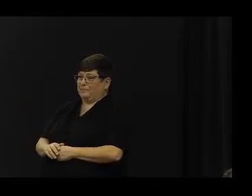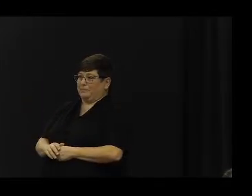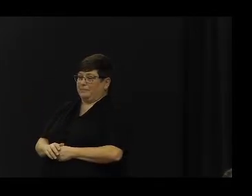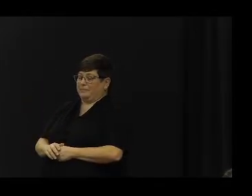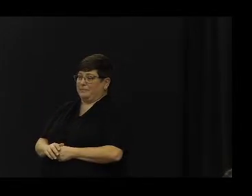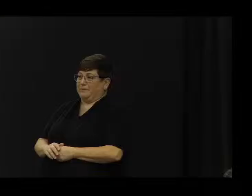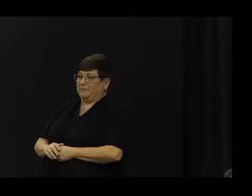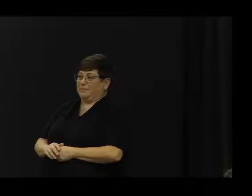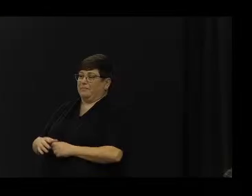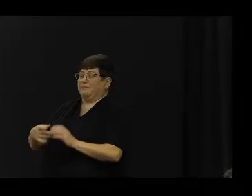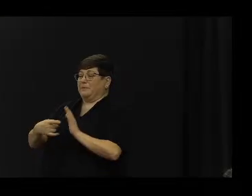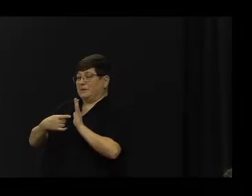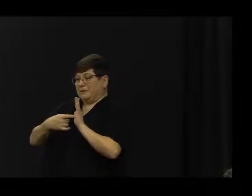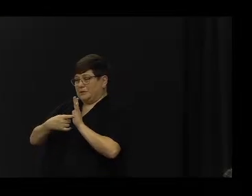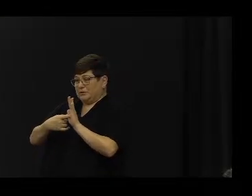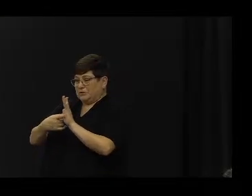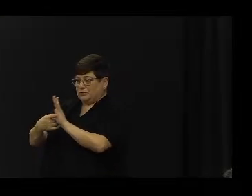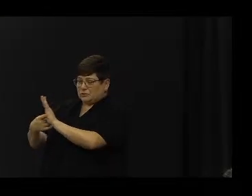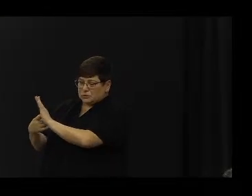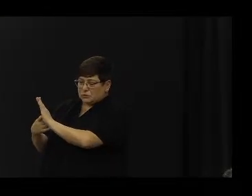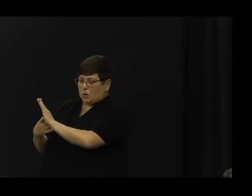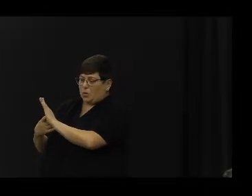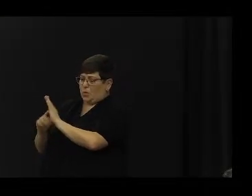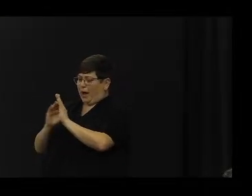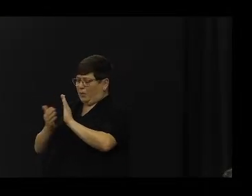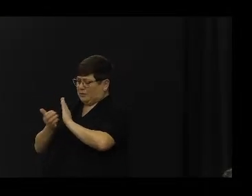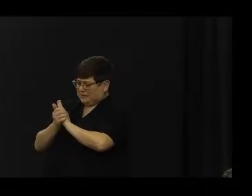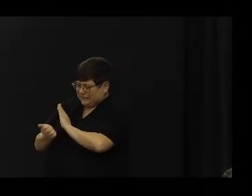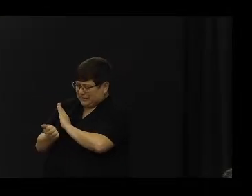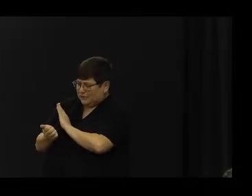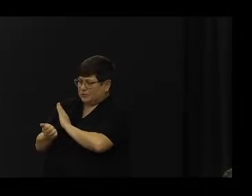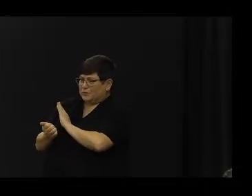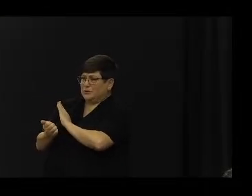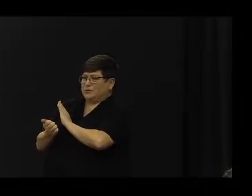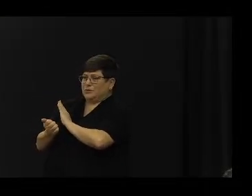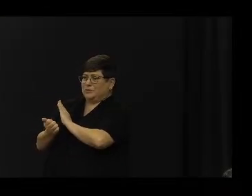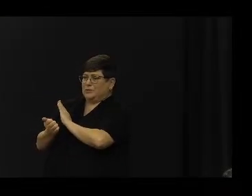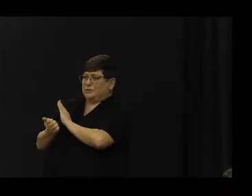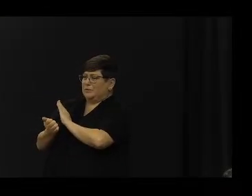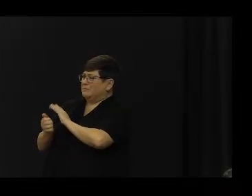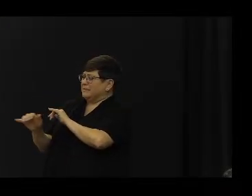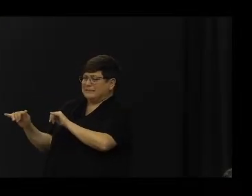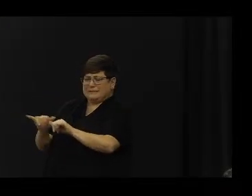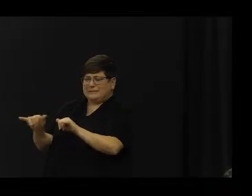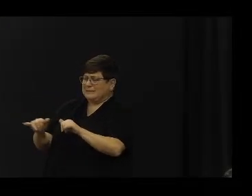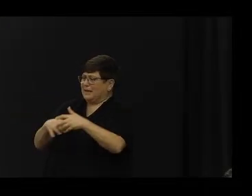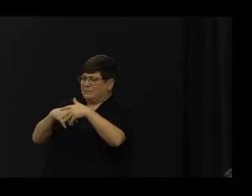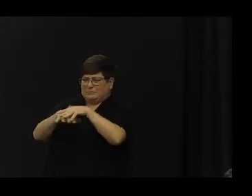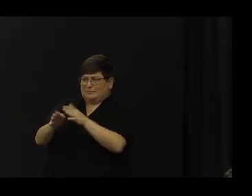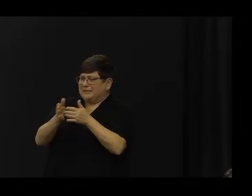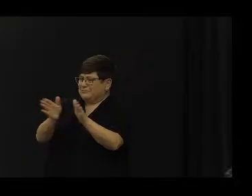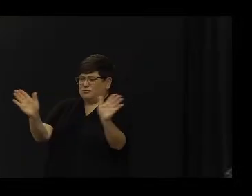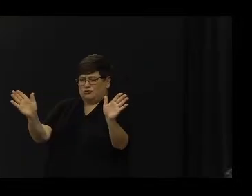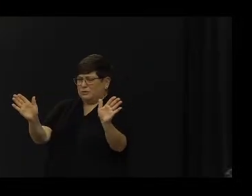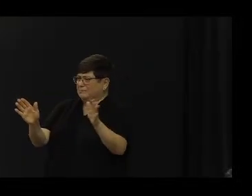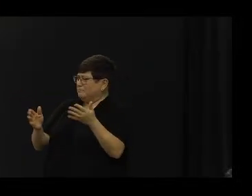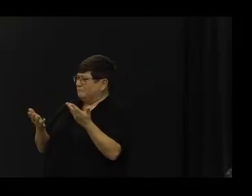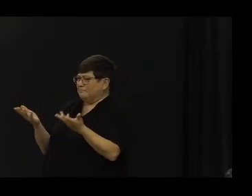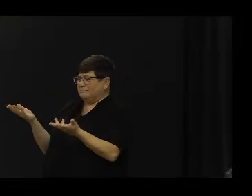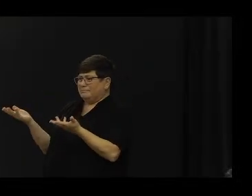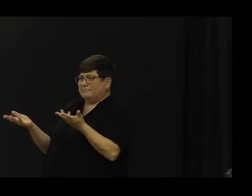Just to show the skills that we have as same as the mainstream program. It's not